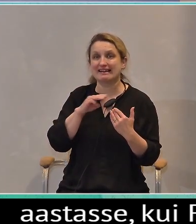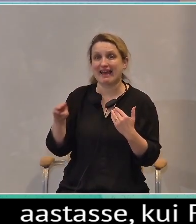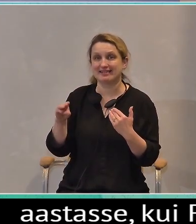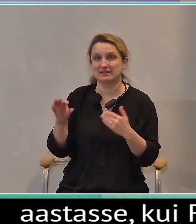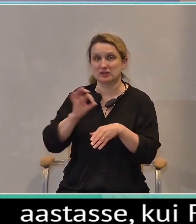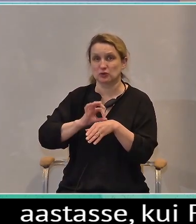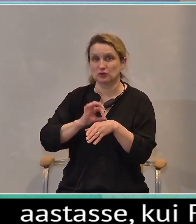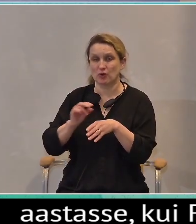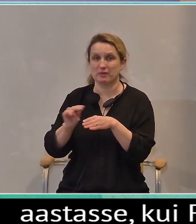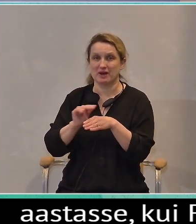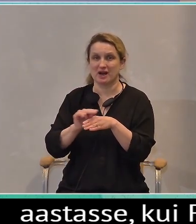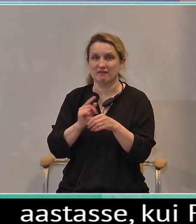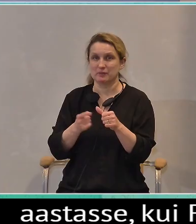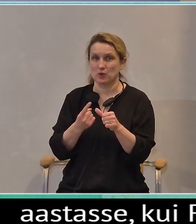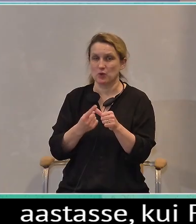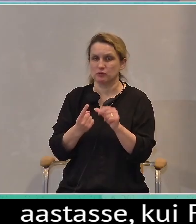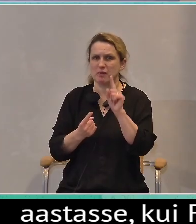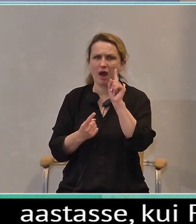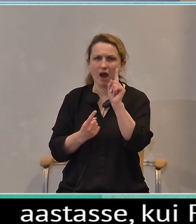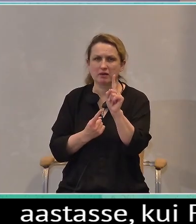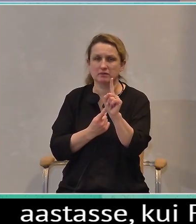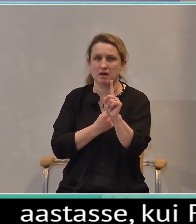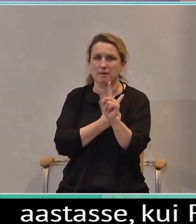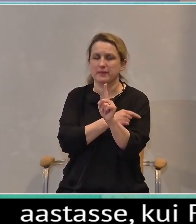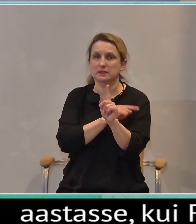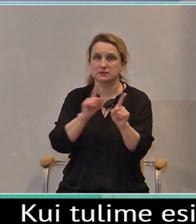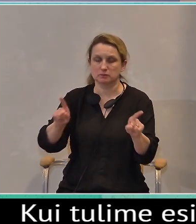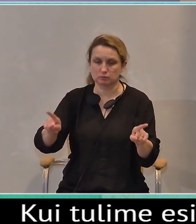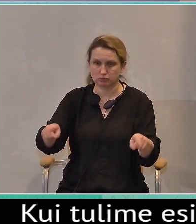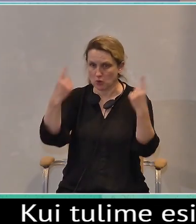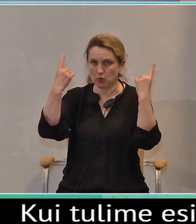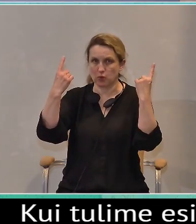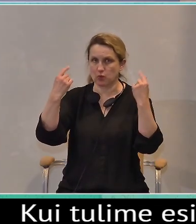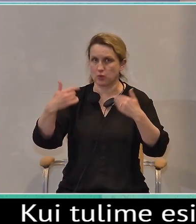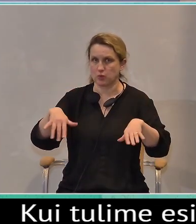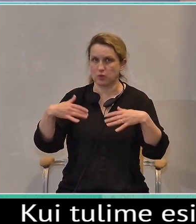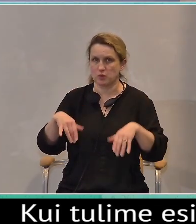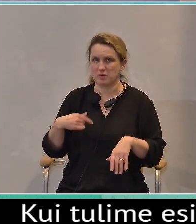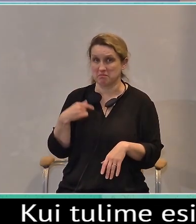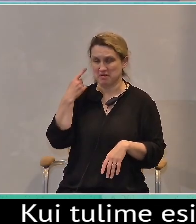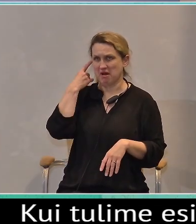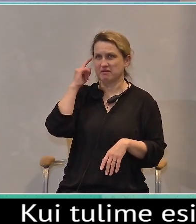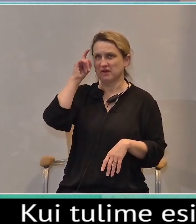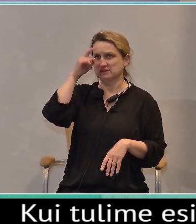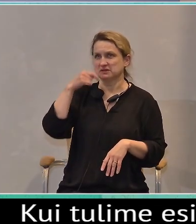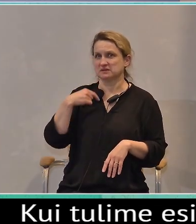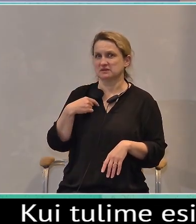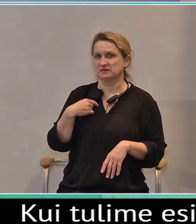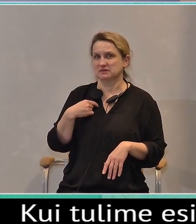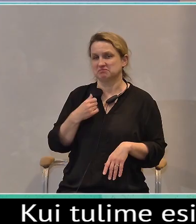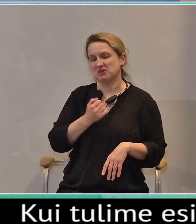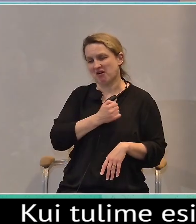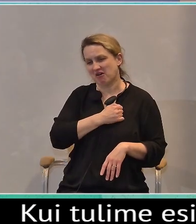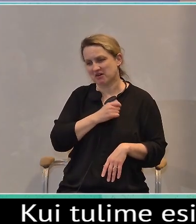the Rett syndrome currently has no treatment. However, the medicine